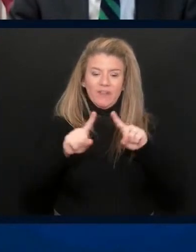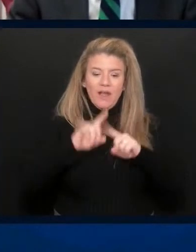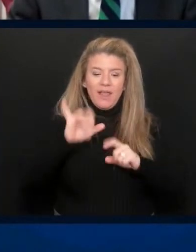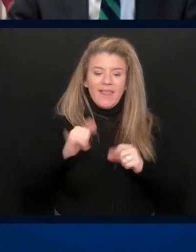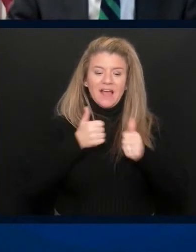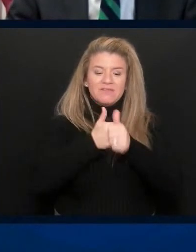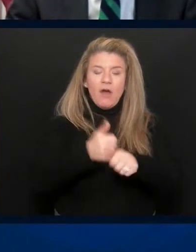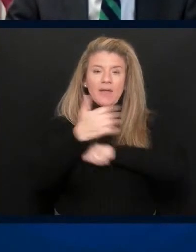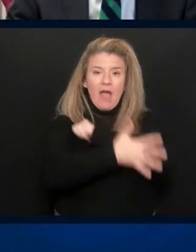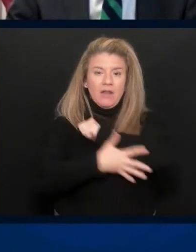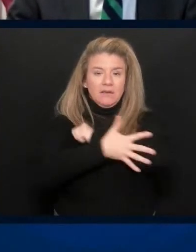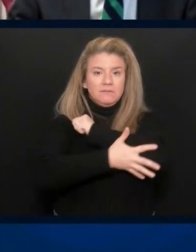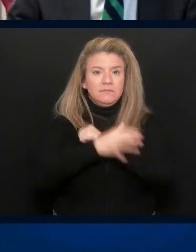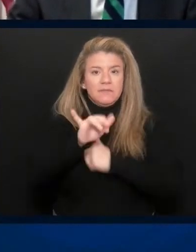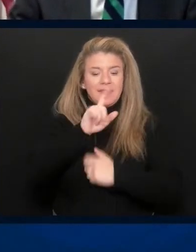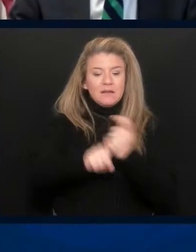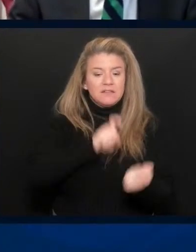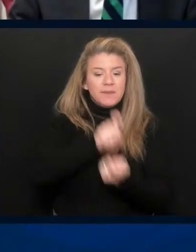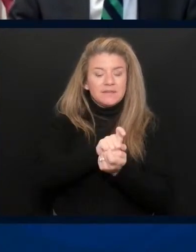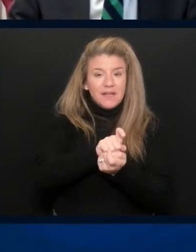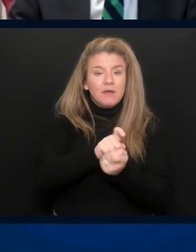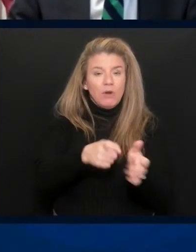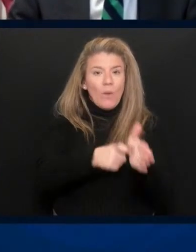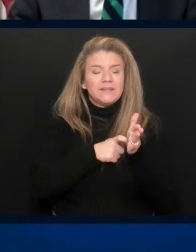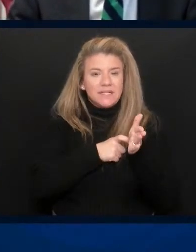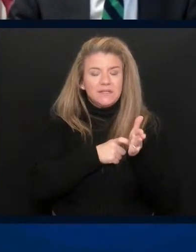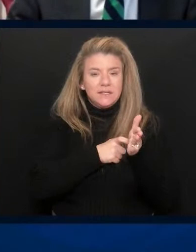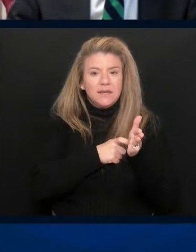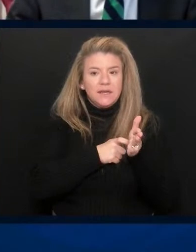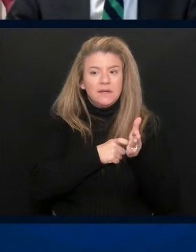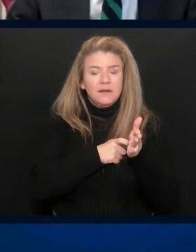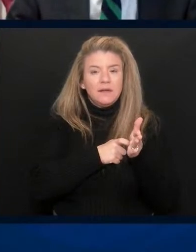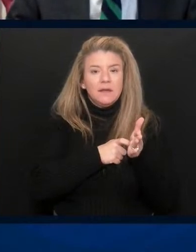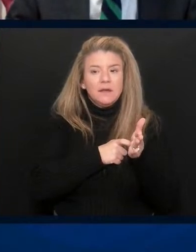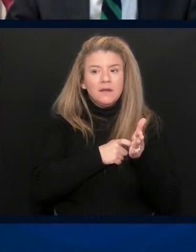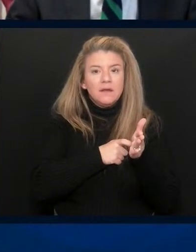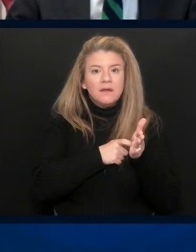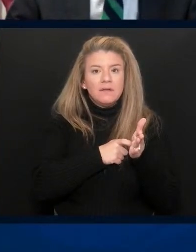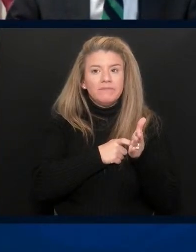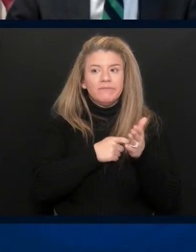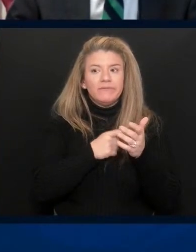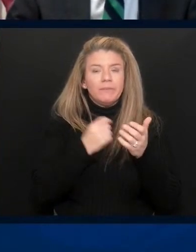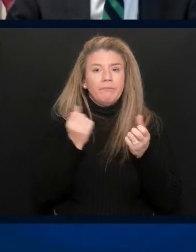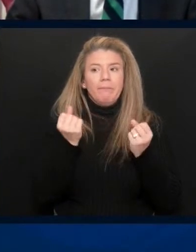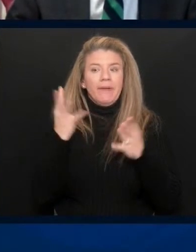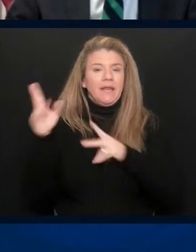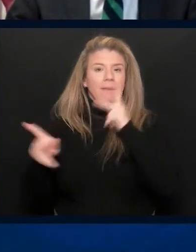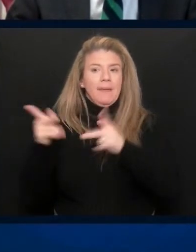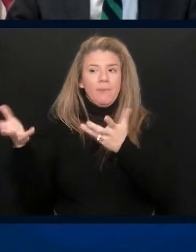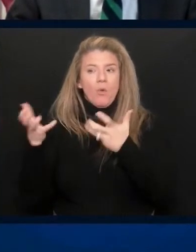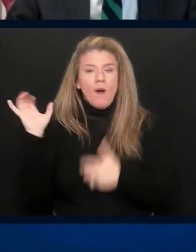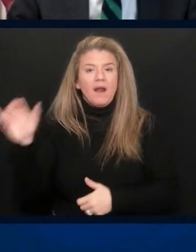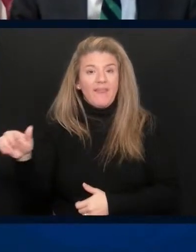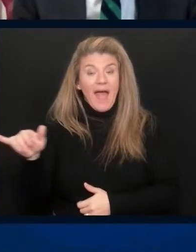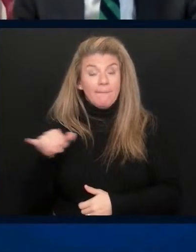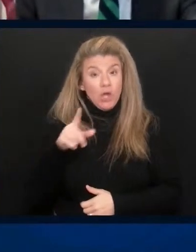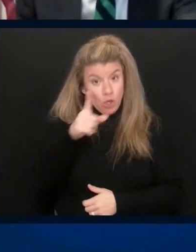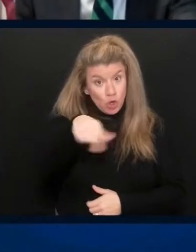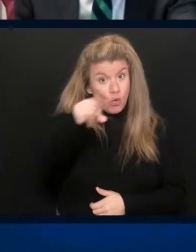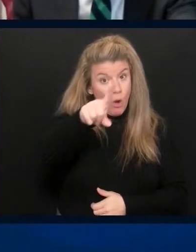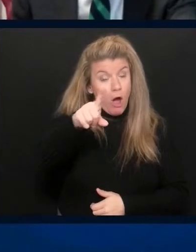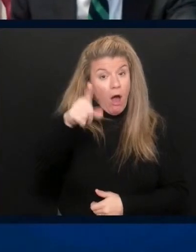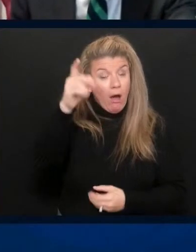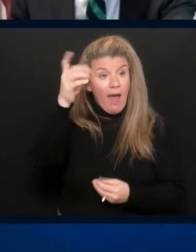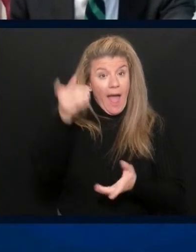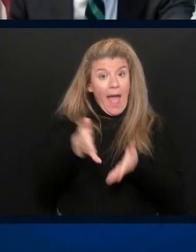was specifically done at the request of a variety of individuals, but the press brought that to our attention. We placed